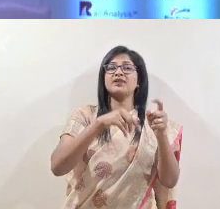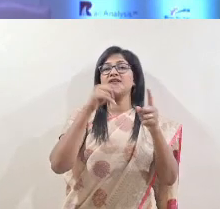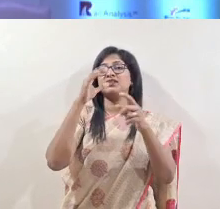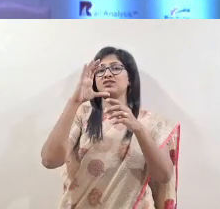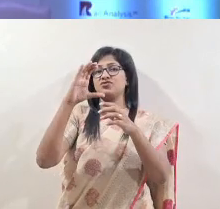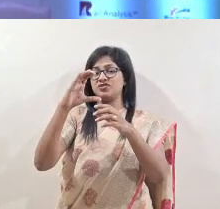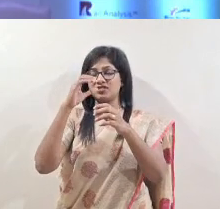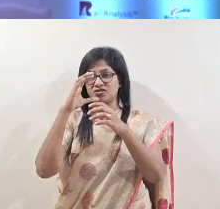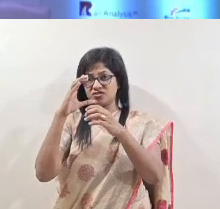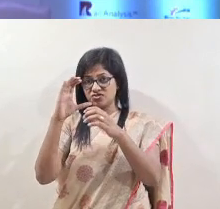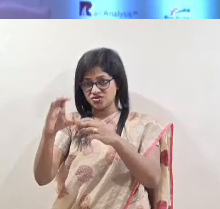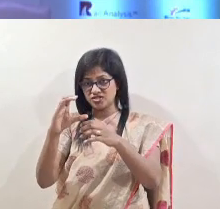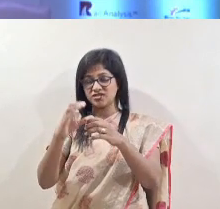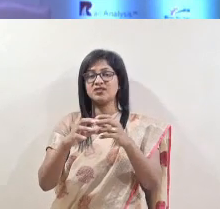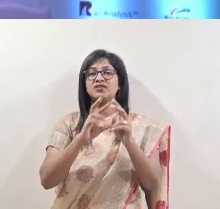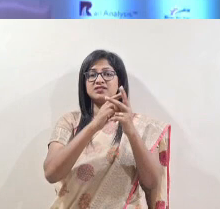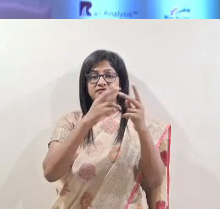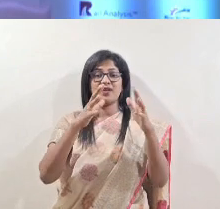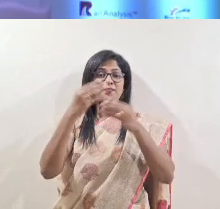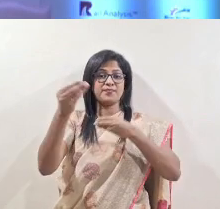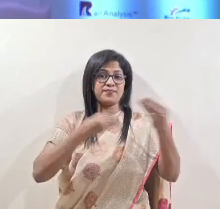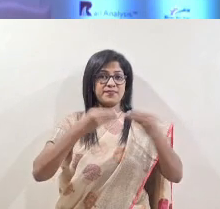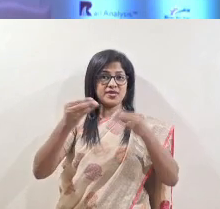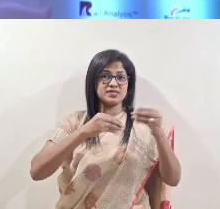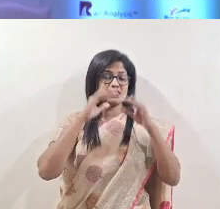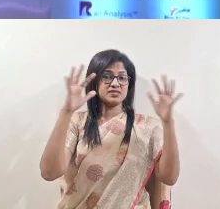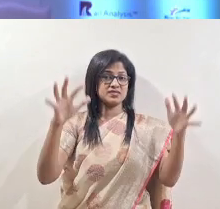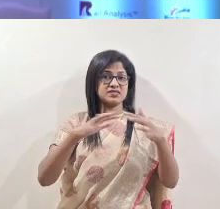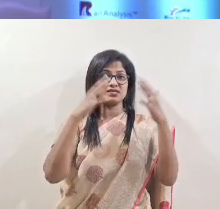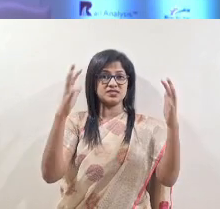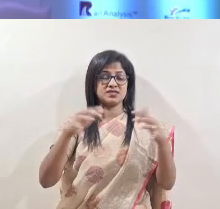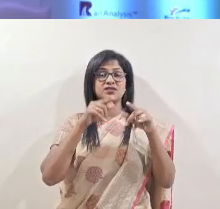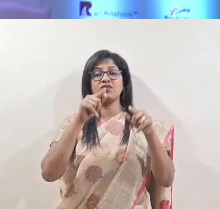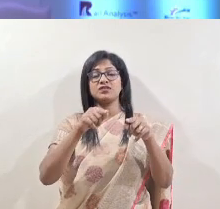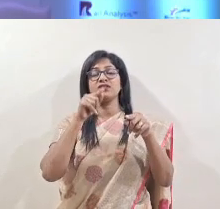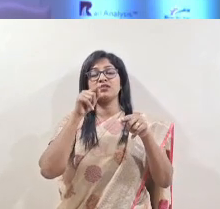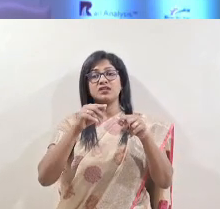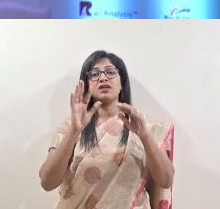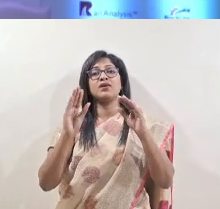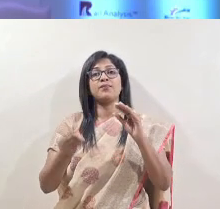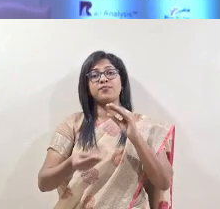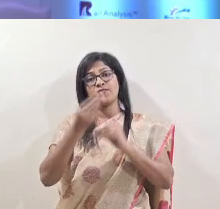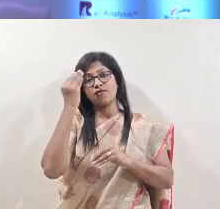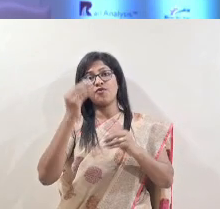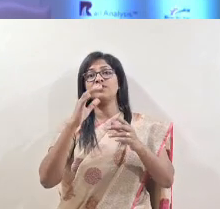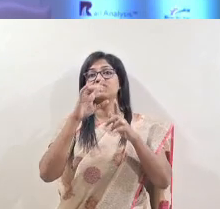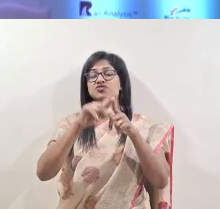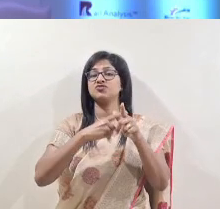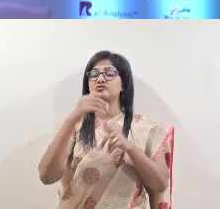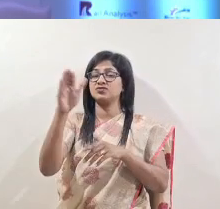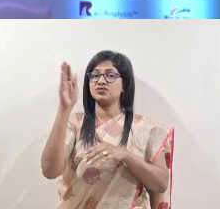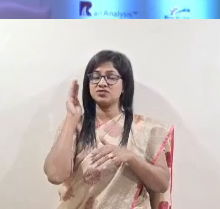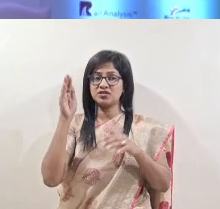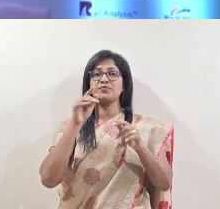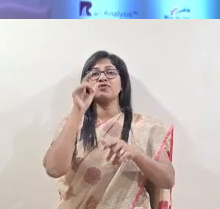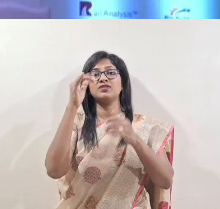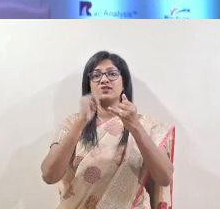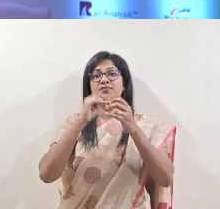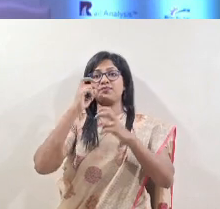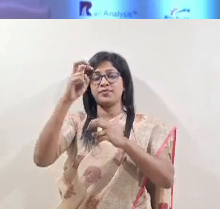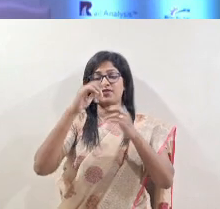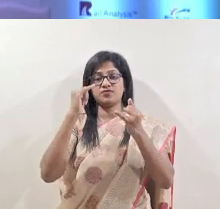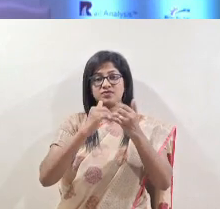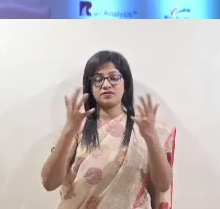So yes, this has improved the ridership in the Jaipur metro service.